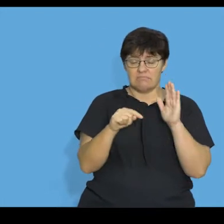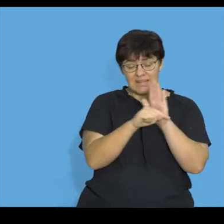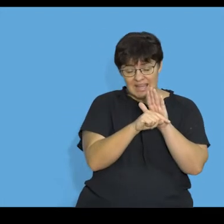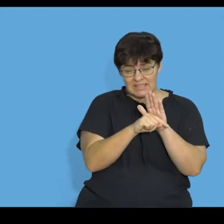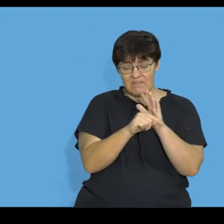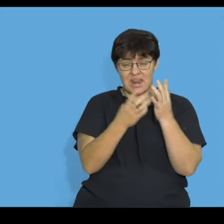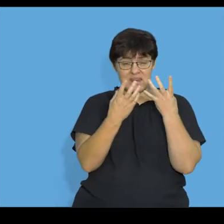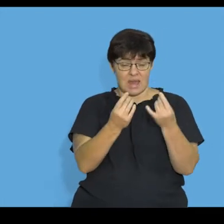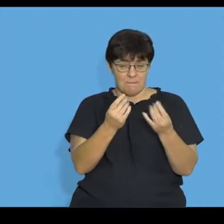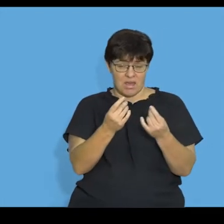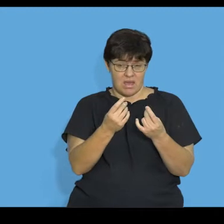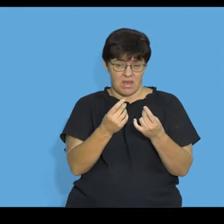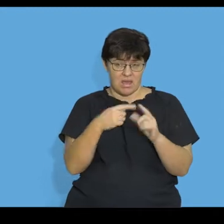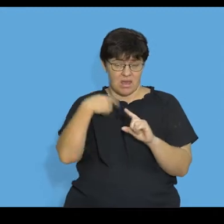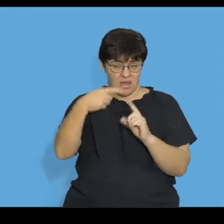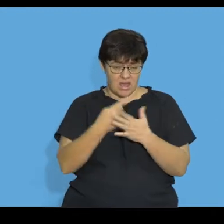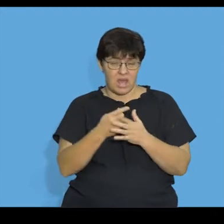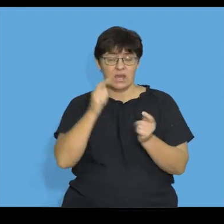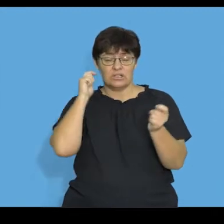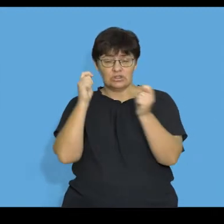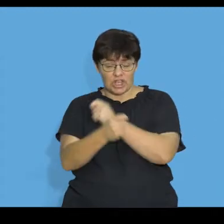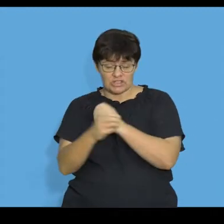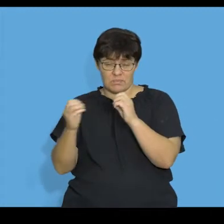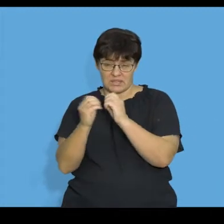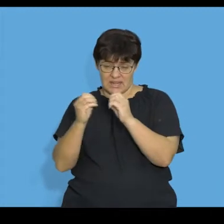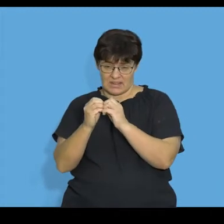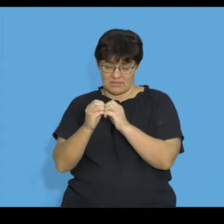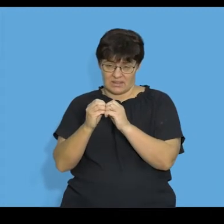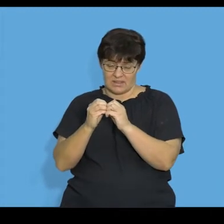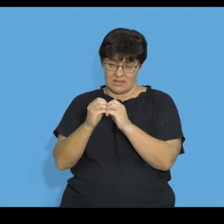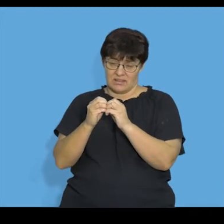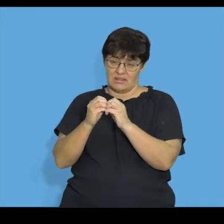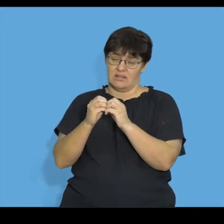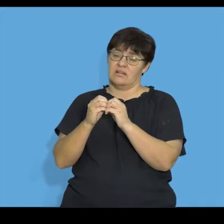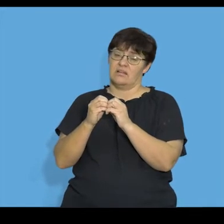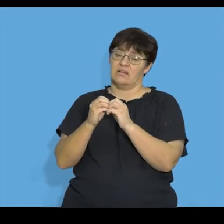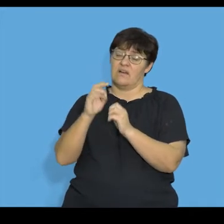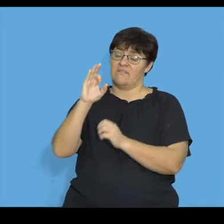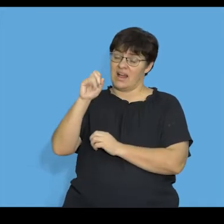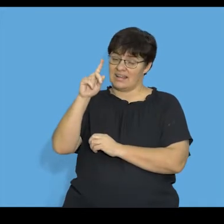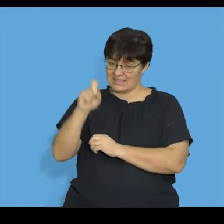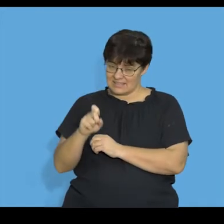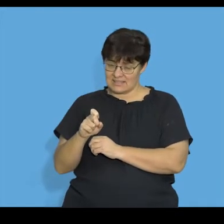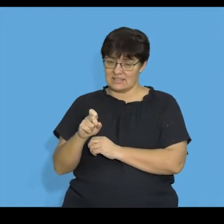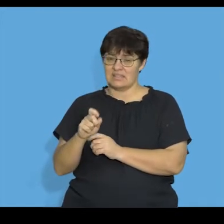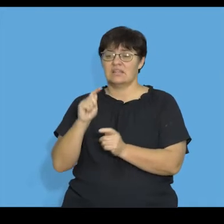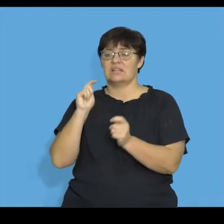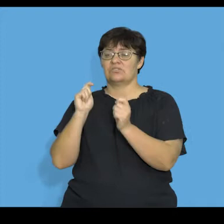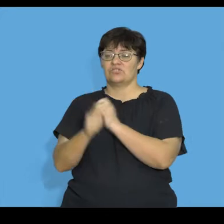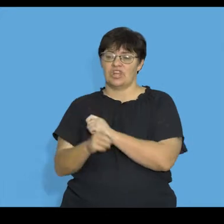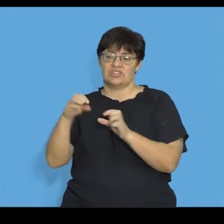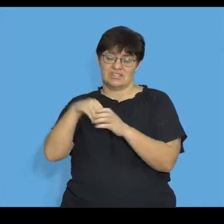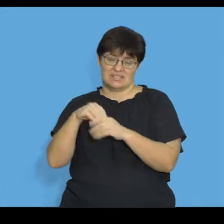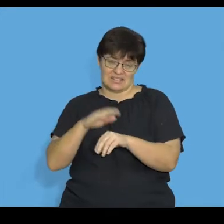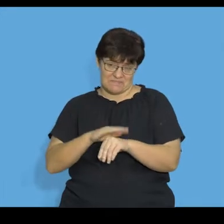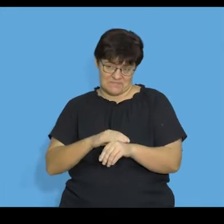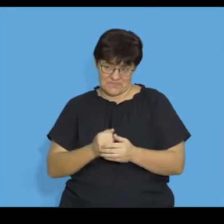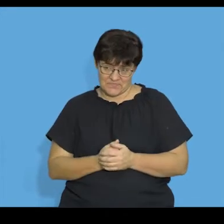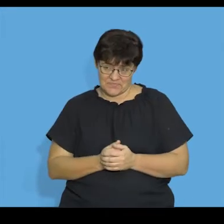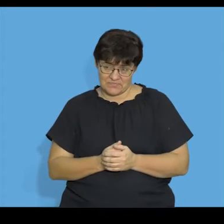The change in magnetic flux divided by the change in time. And we've said the flux is the